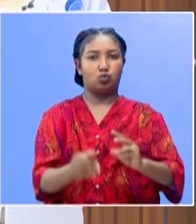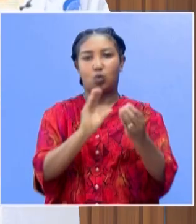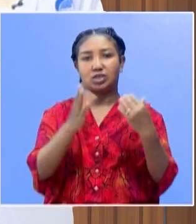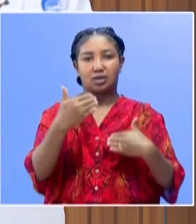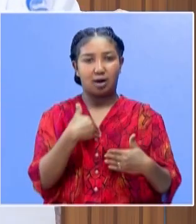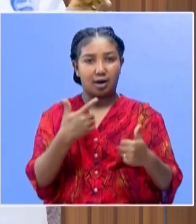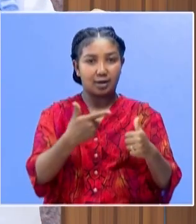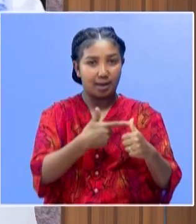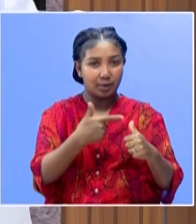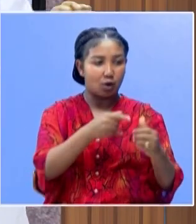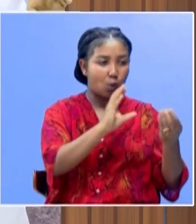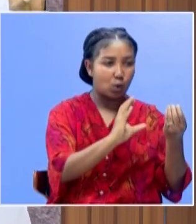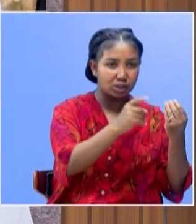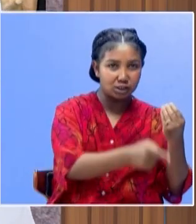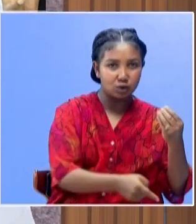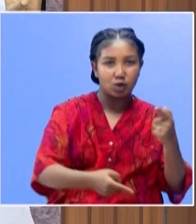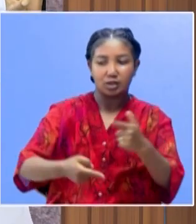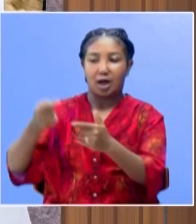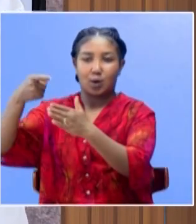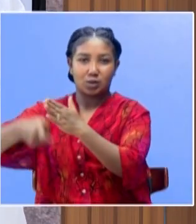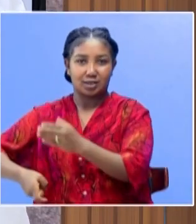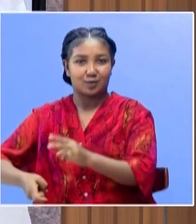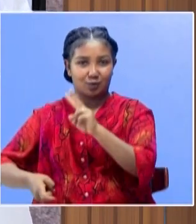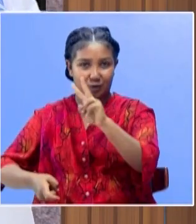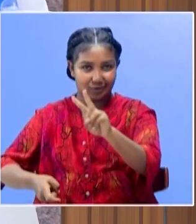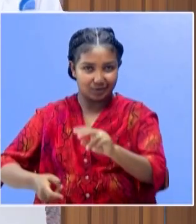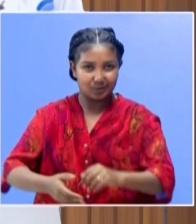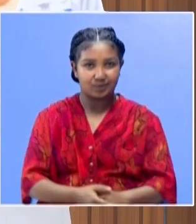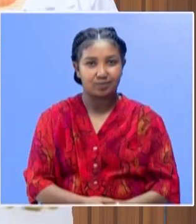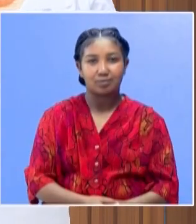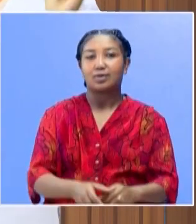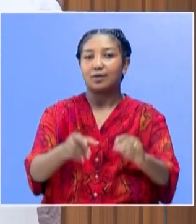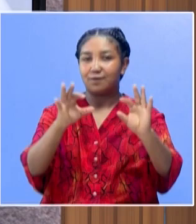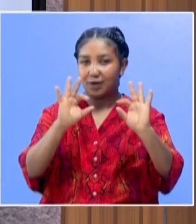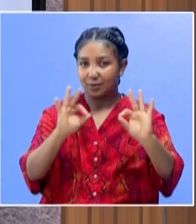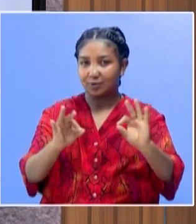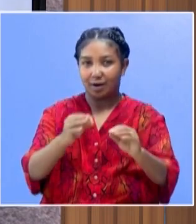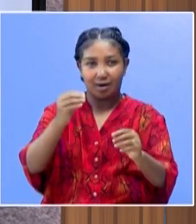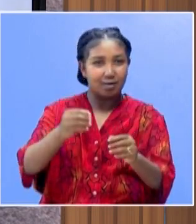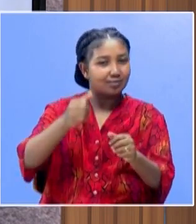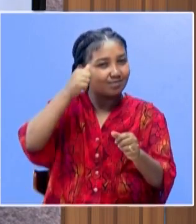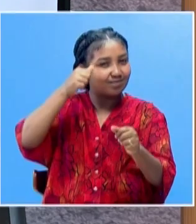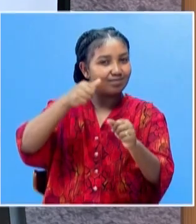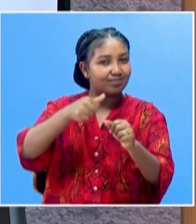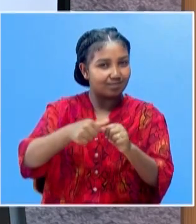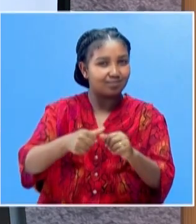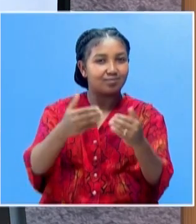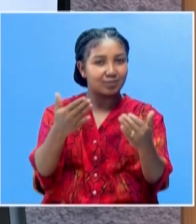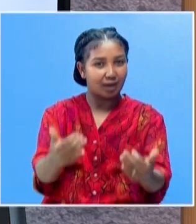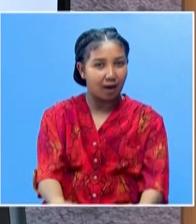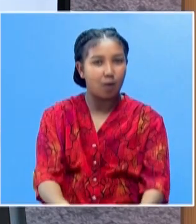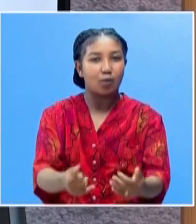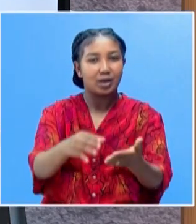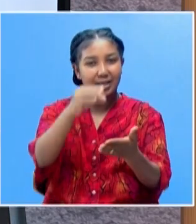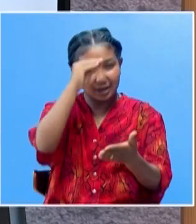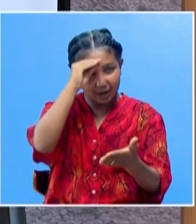condition and there is also a consequence. Okay? Very good. Keep that in mind, and let's come specifically